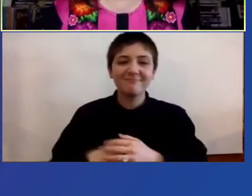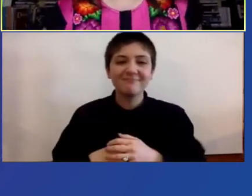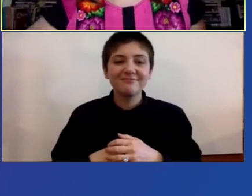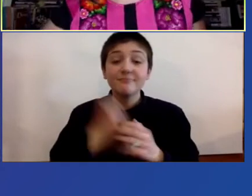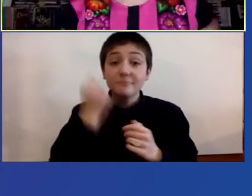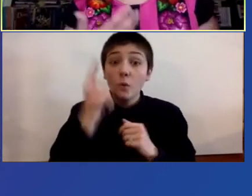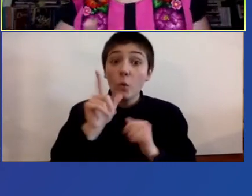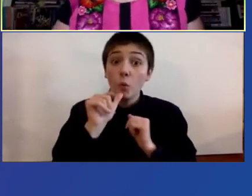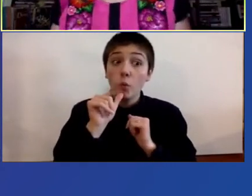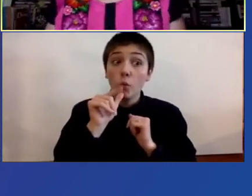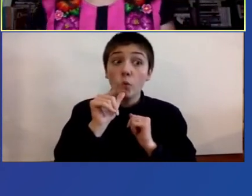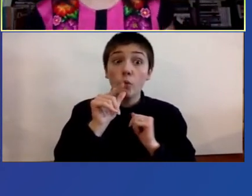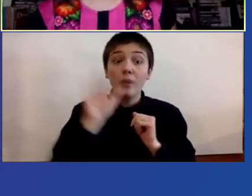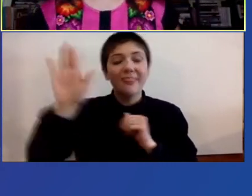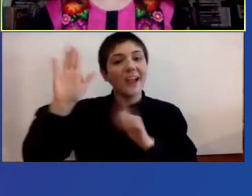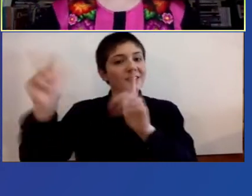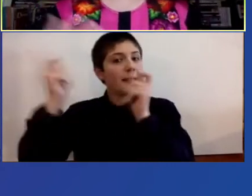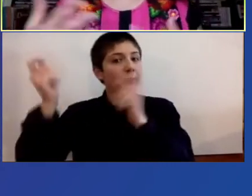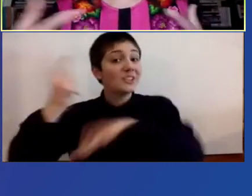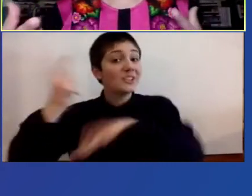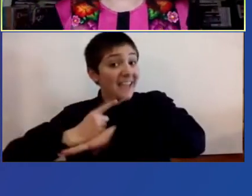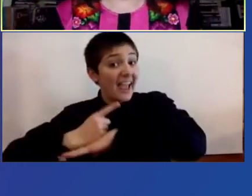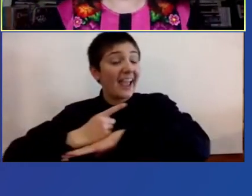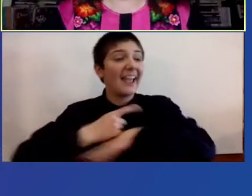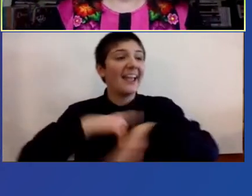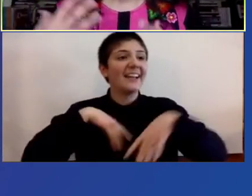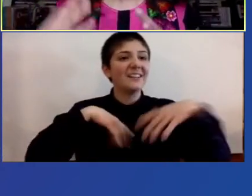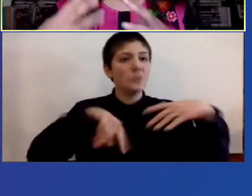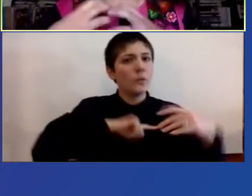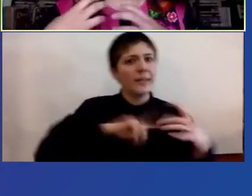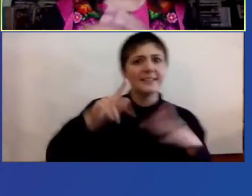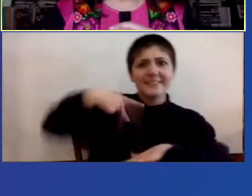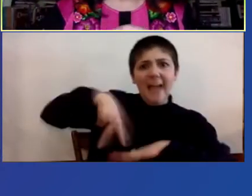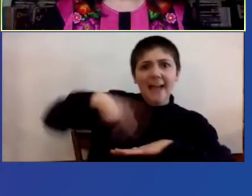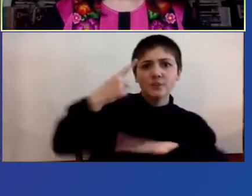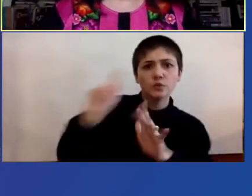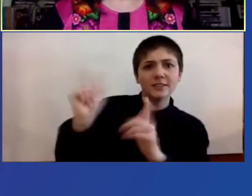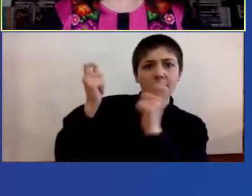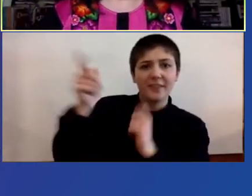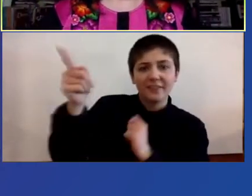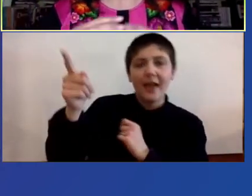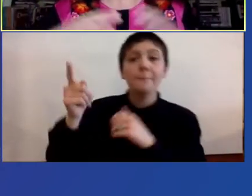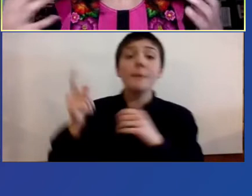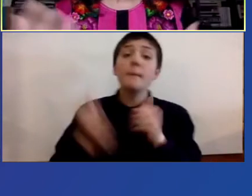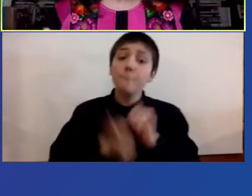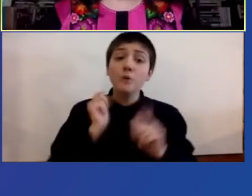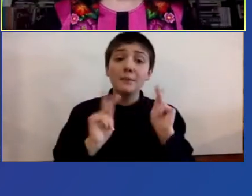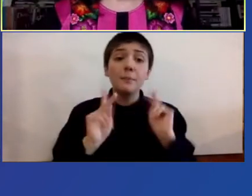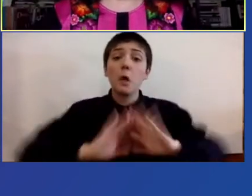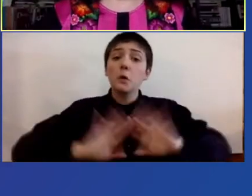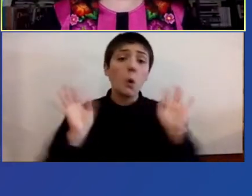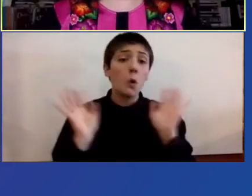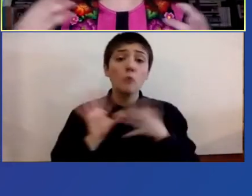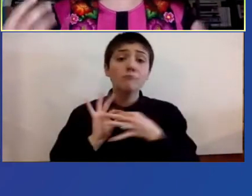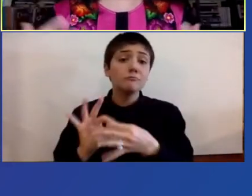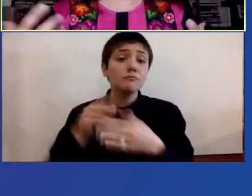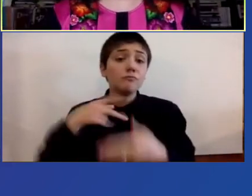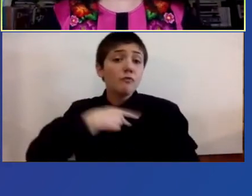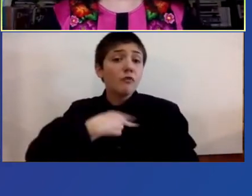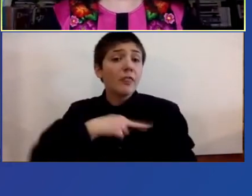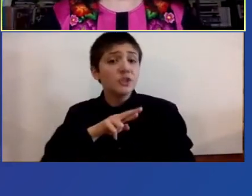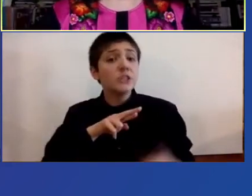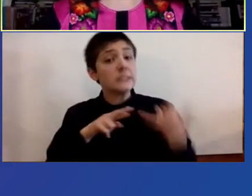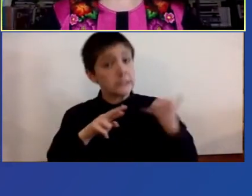practice Catholicism. So that's a little bit of the paradox. But the spirituality comes from being together and